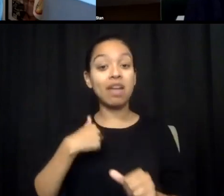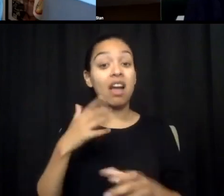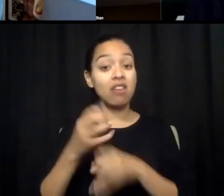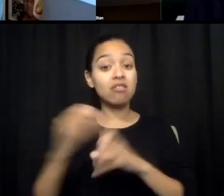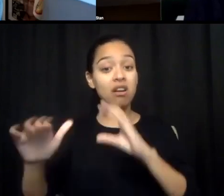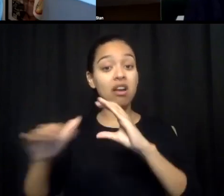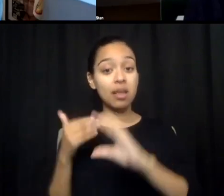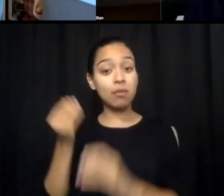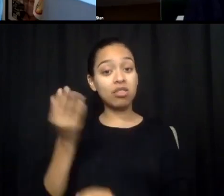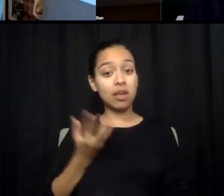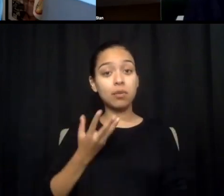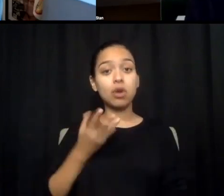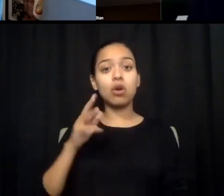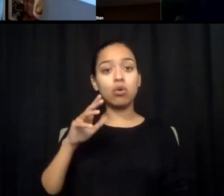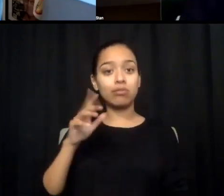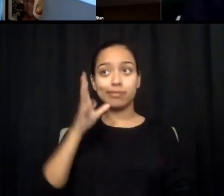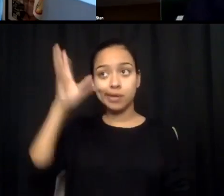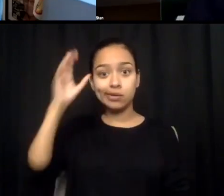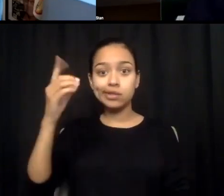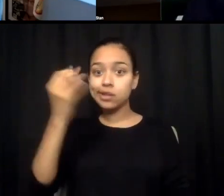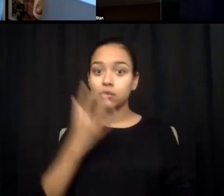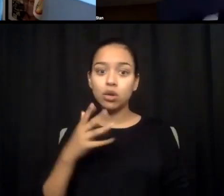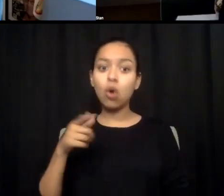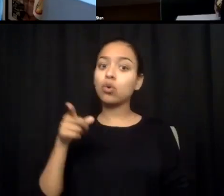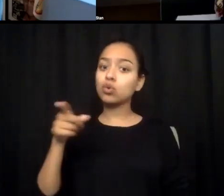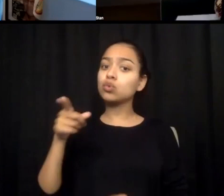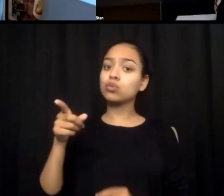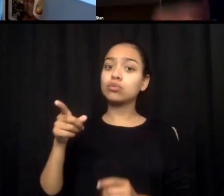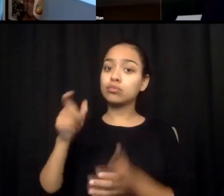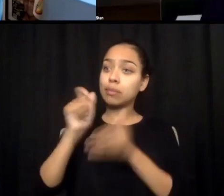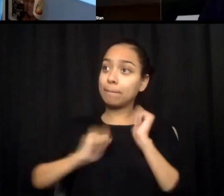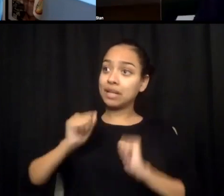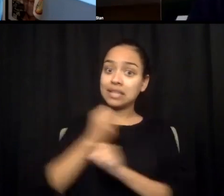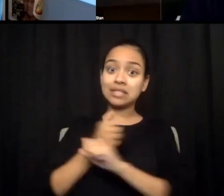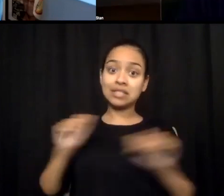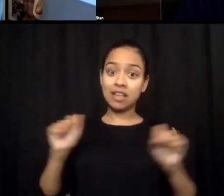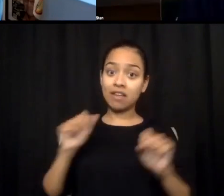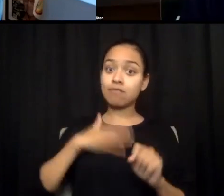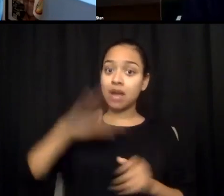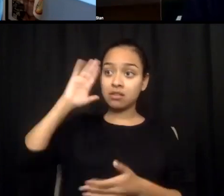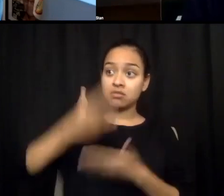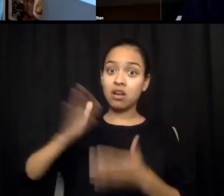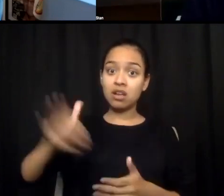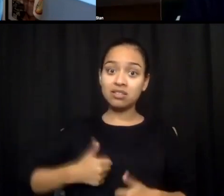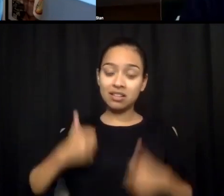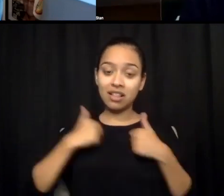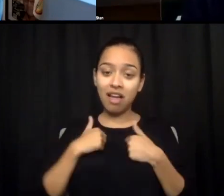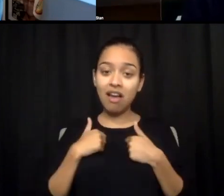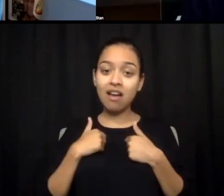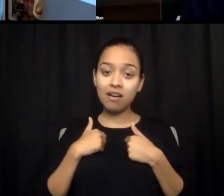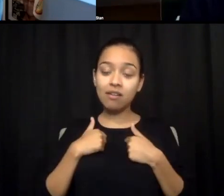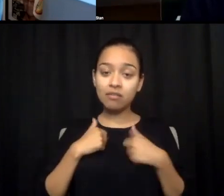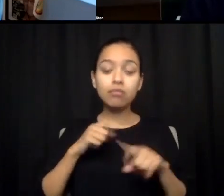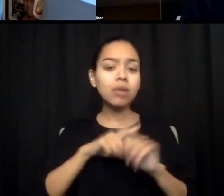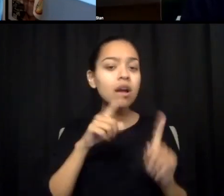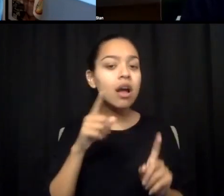that something that came from here not only can make people laugh, but can save someone